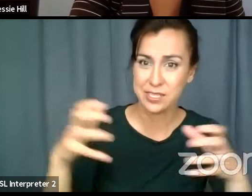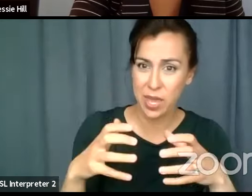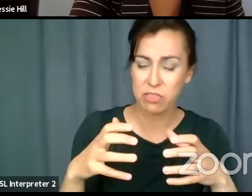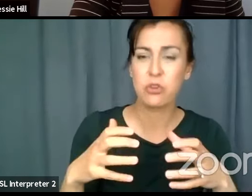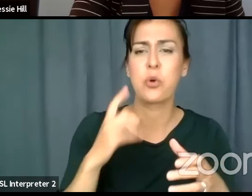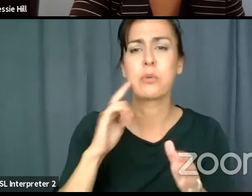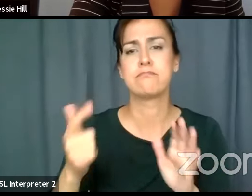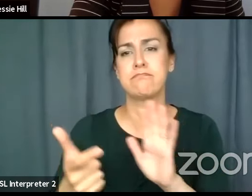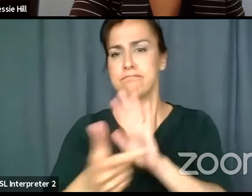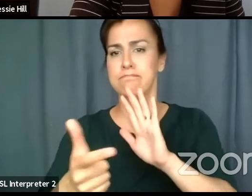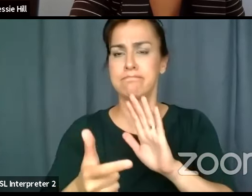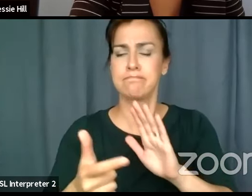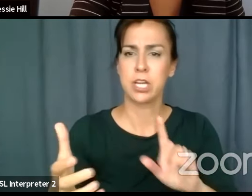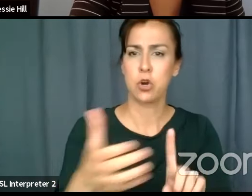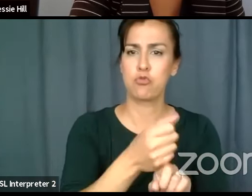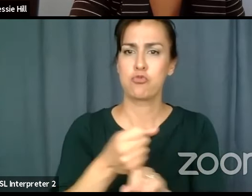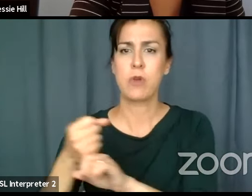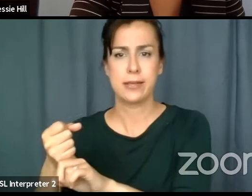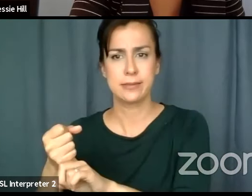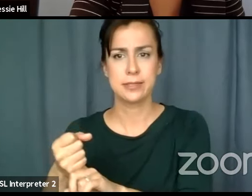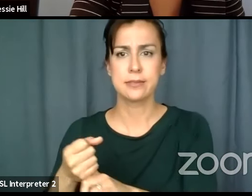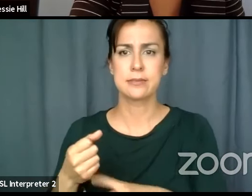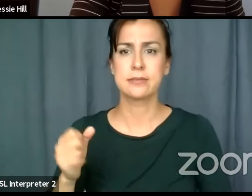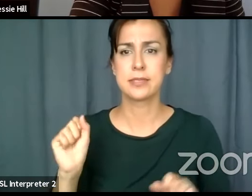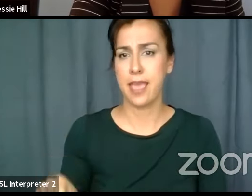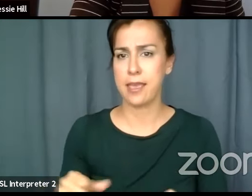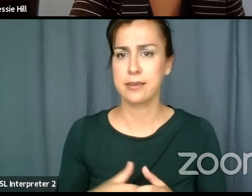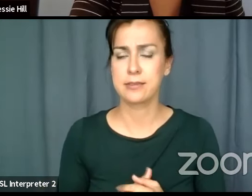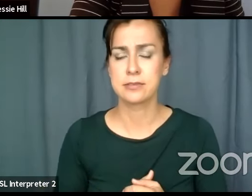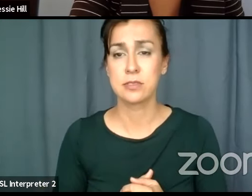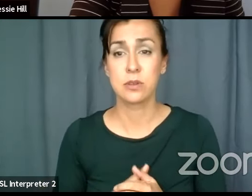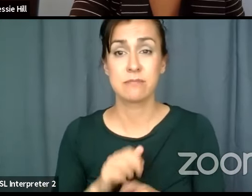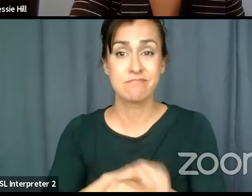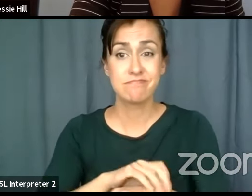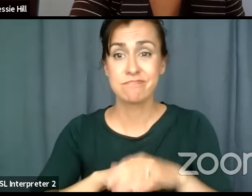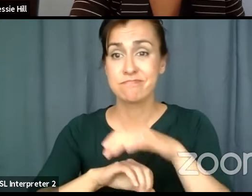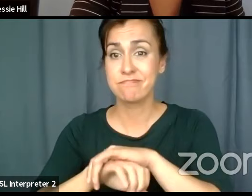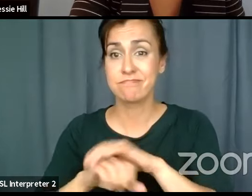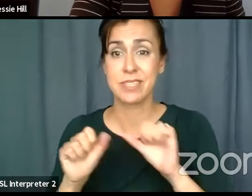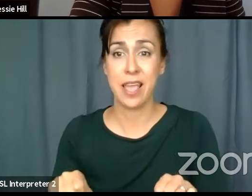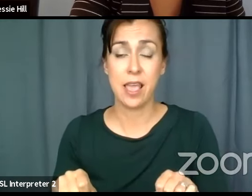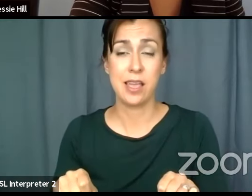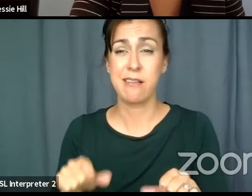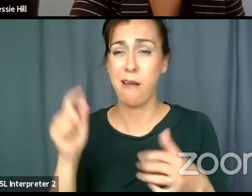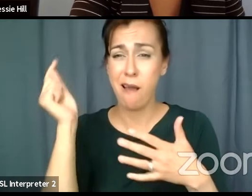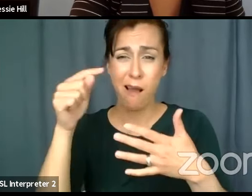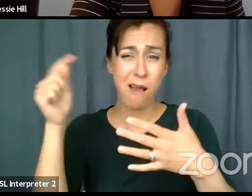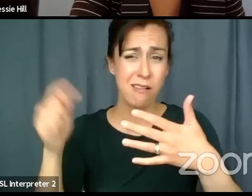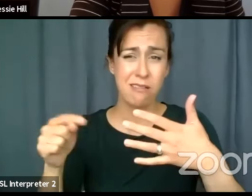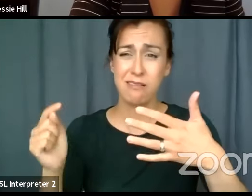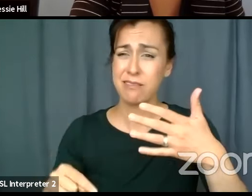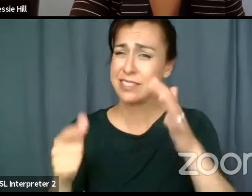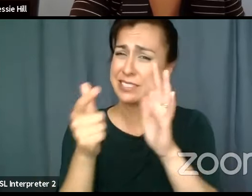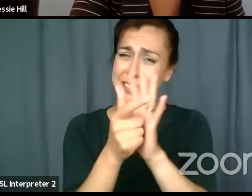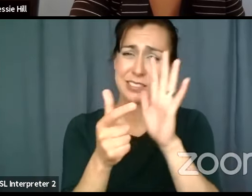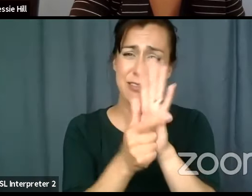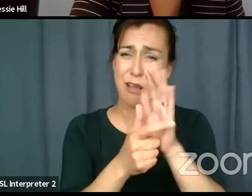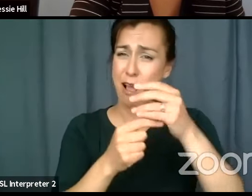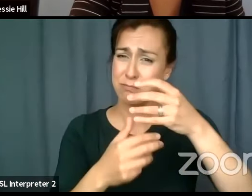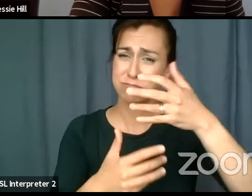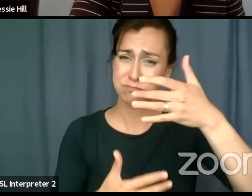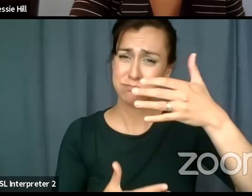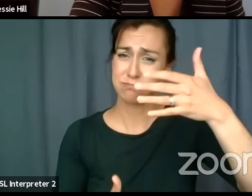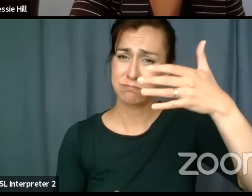arrest and even perhaps even worse. You had these laws that were all part of